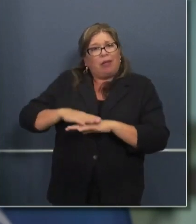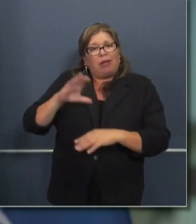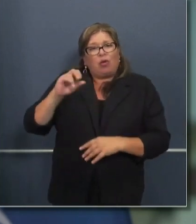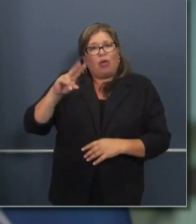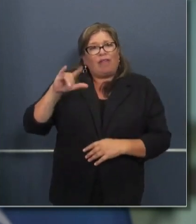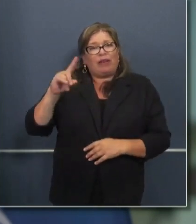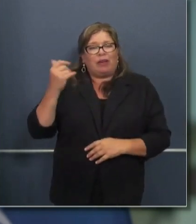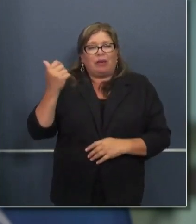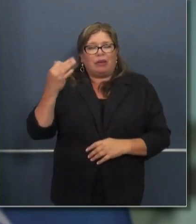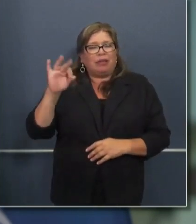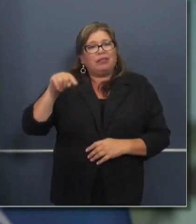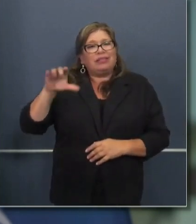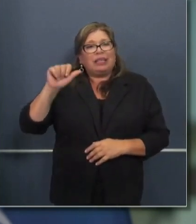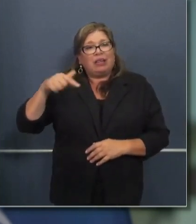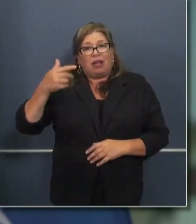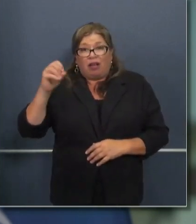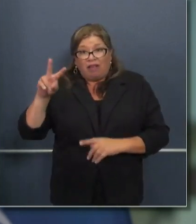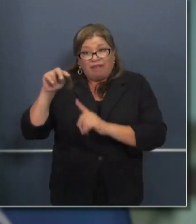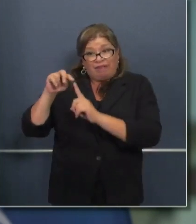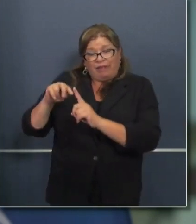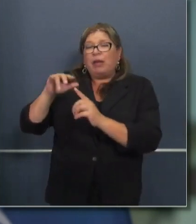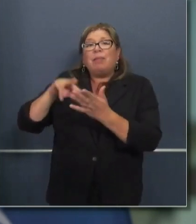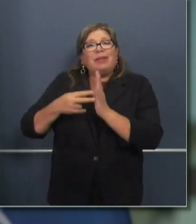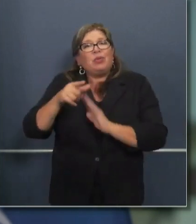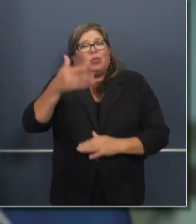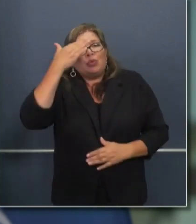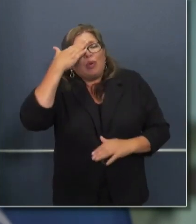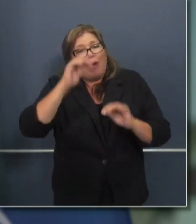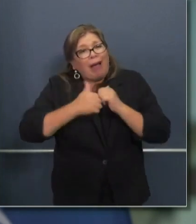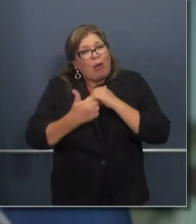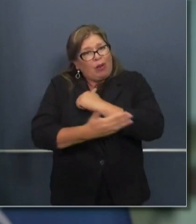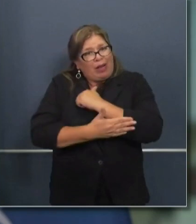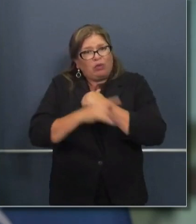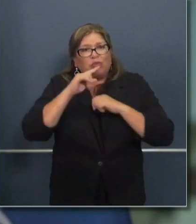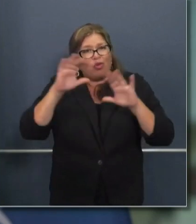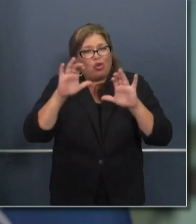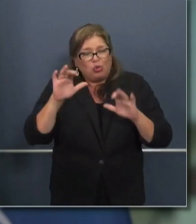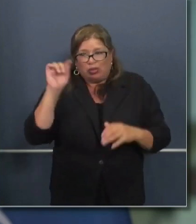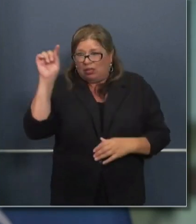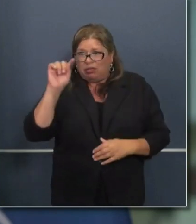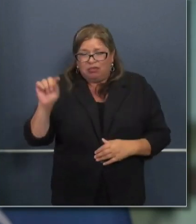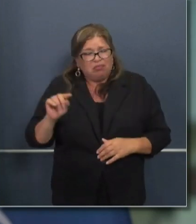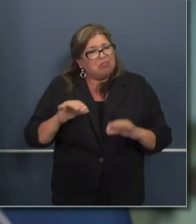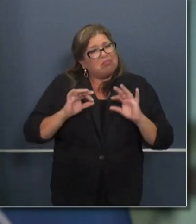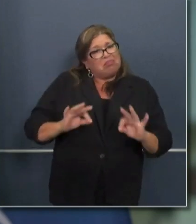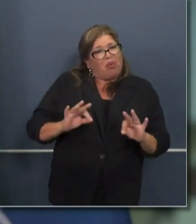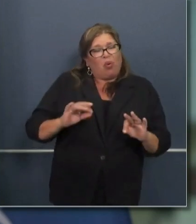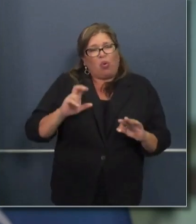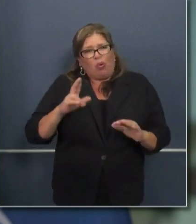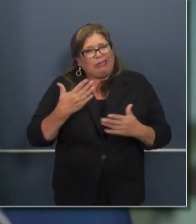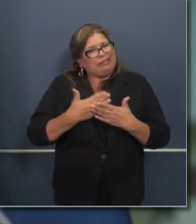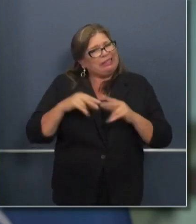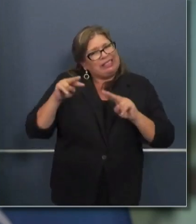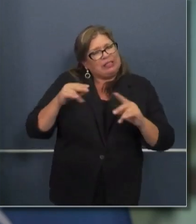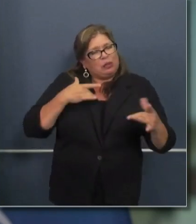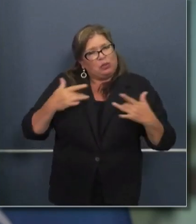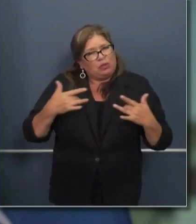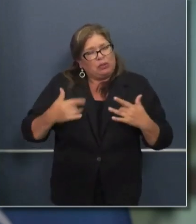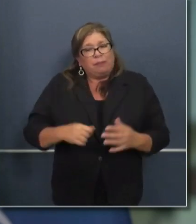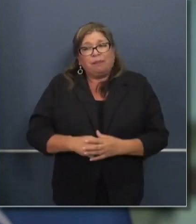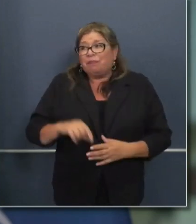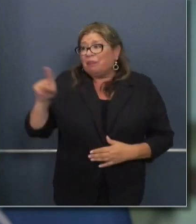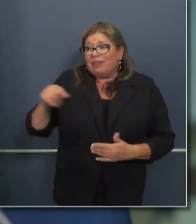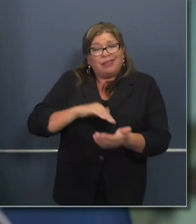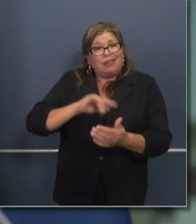their communities are doing. Dr. Galley, just a moment ago, highlighted 11 counties that we are working with on